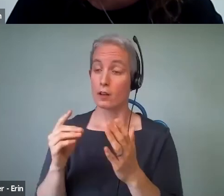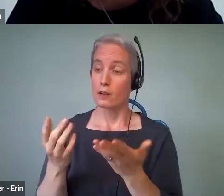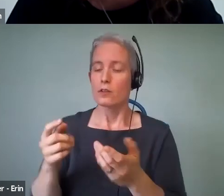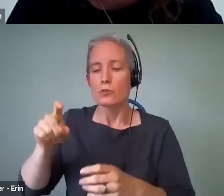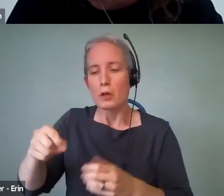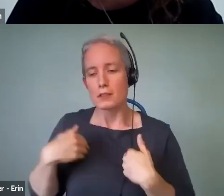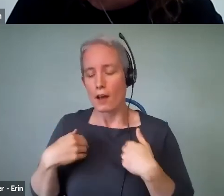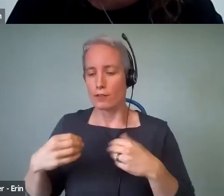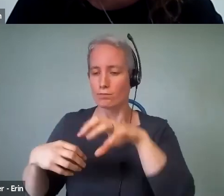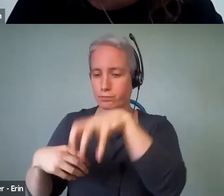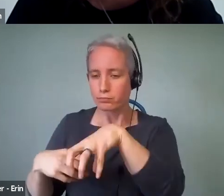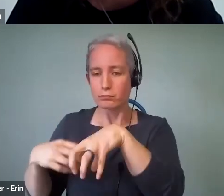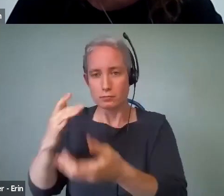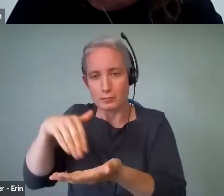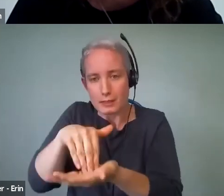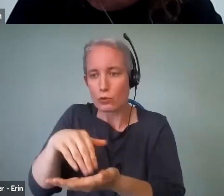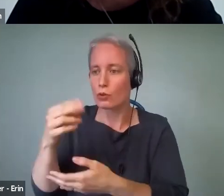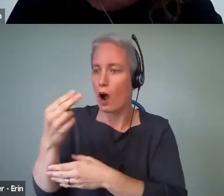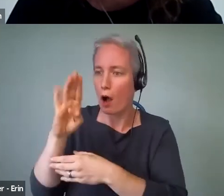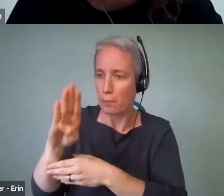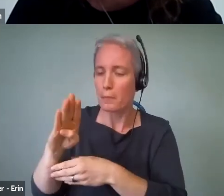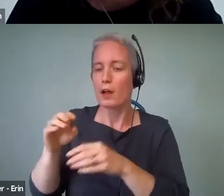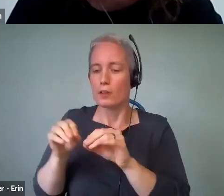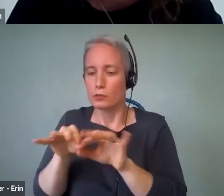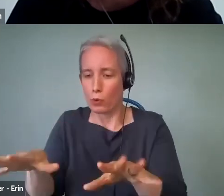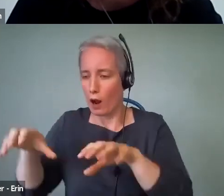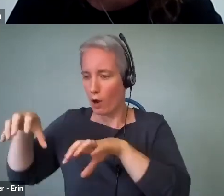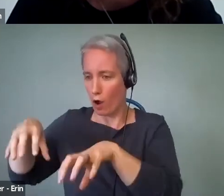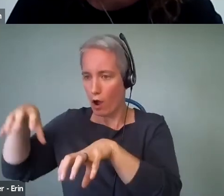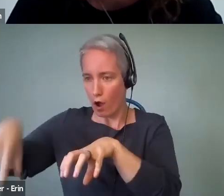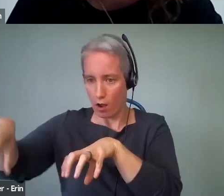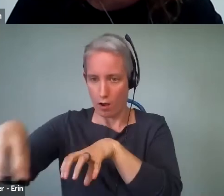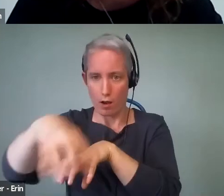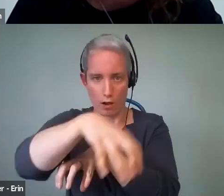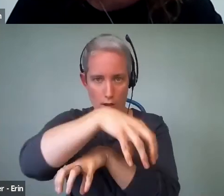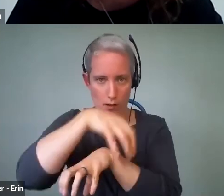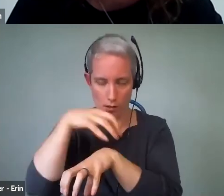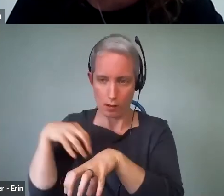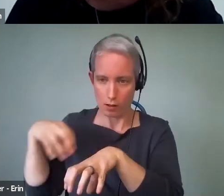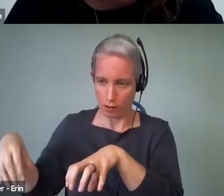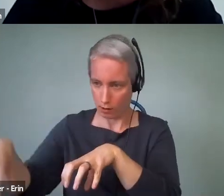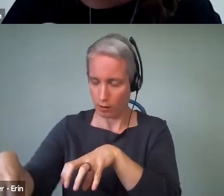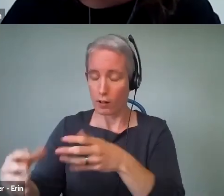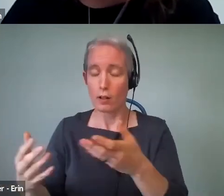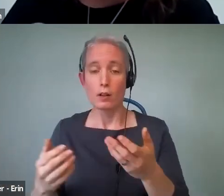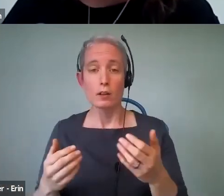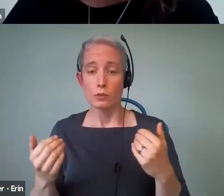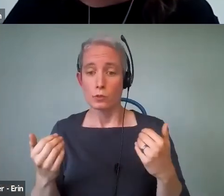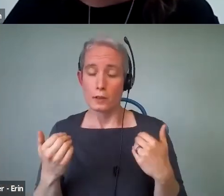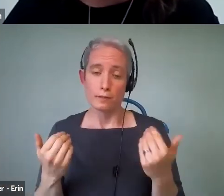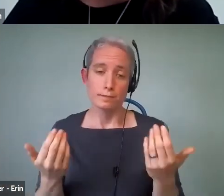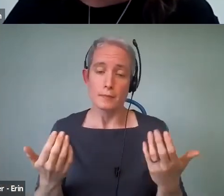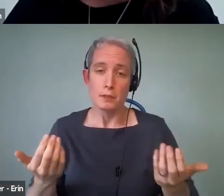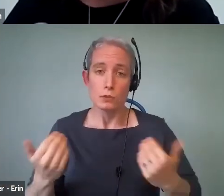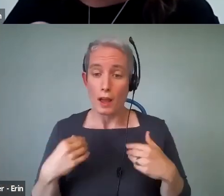to spread things out, and you need to work on those. So that's what would design. Is there an optimal size of what the